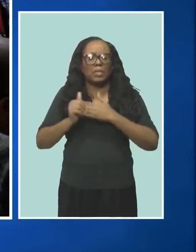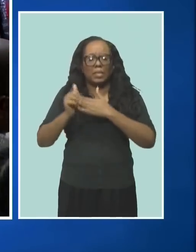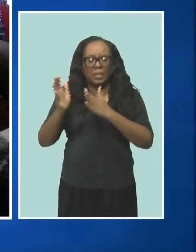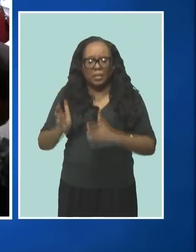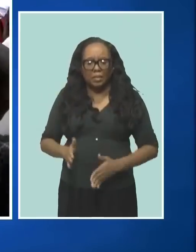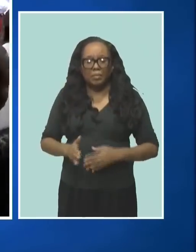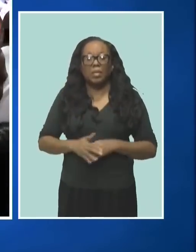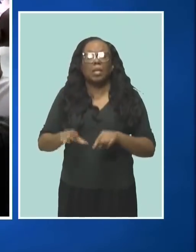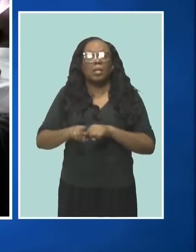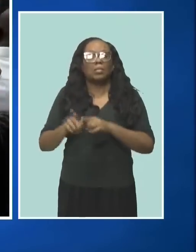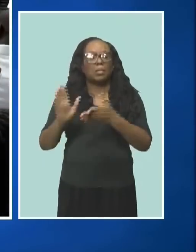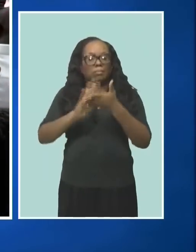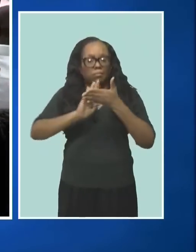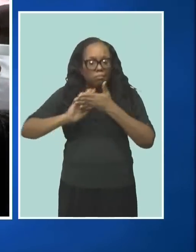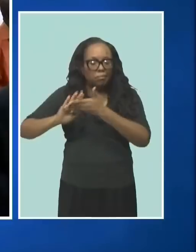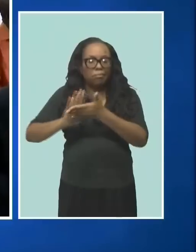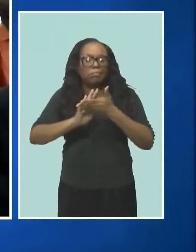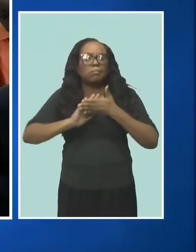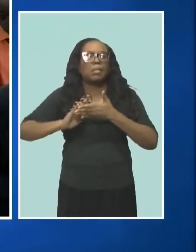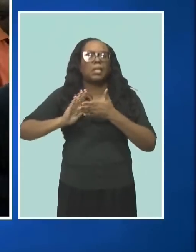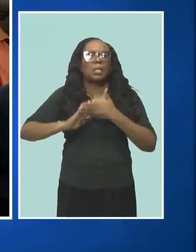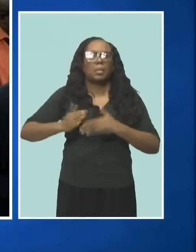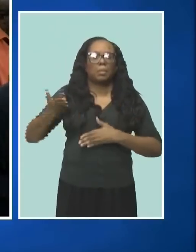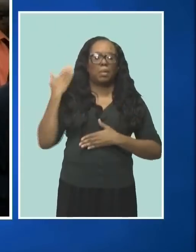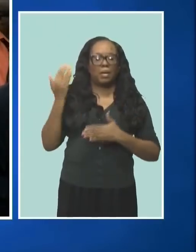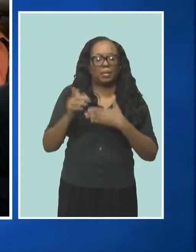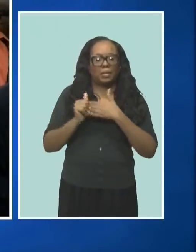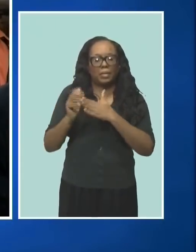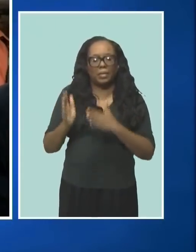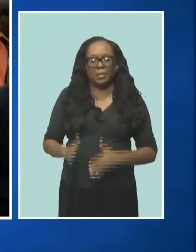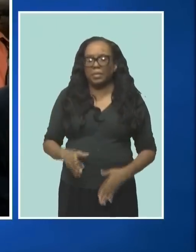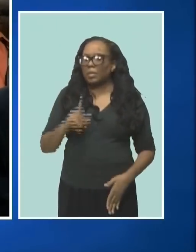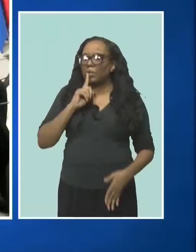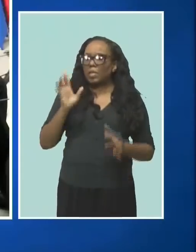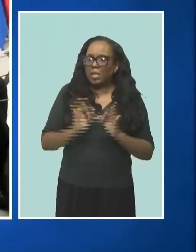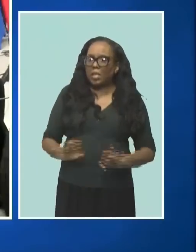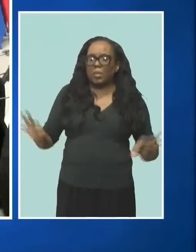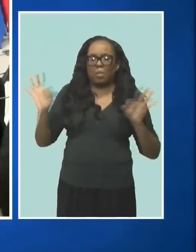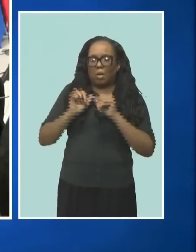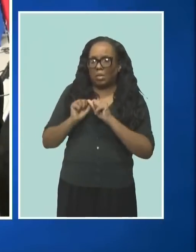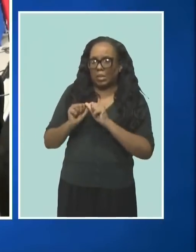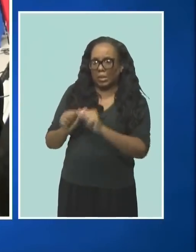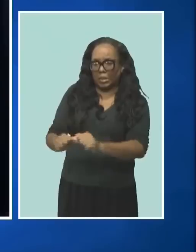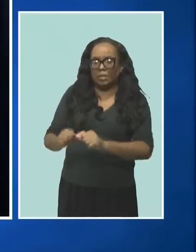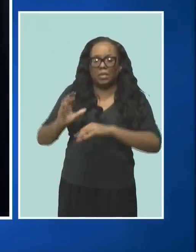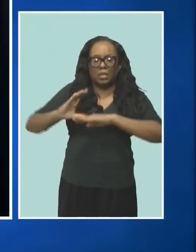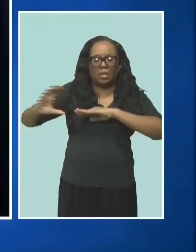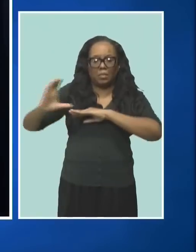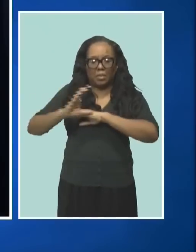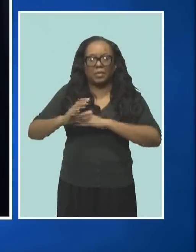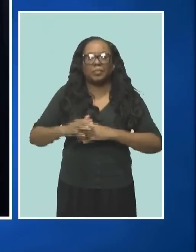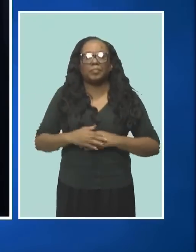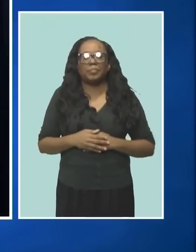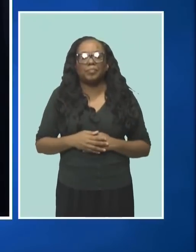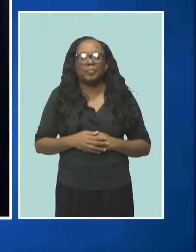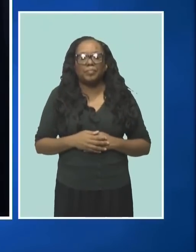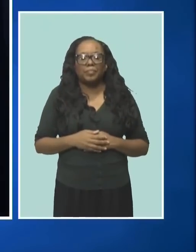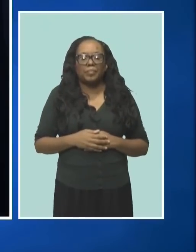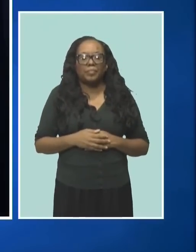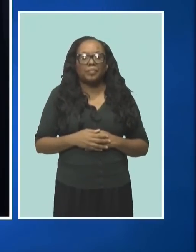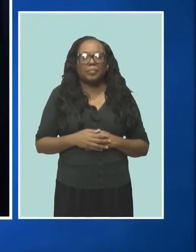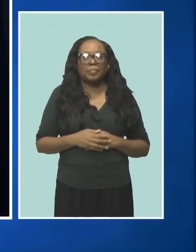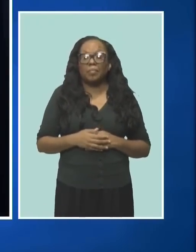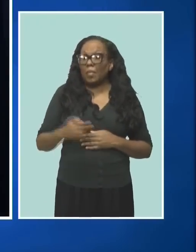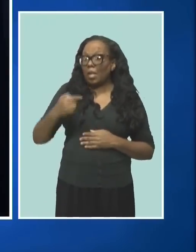Cadet Corps, stating that it remains the leading corps in the region. I will tell you that I will challenge Barbados